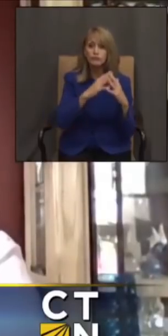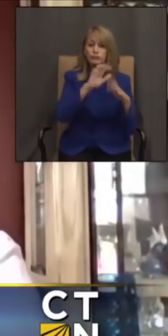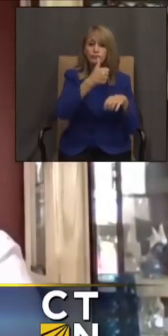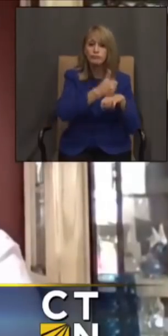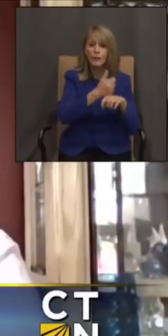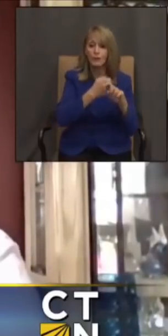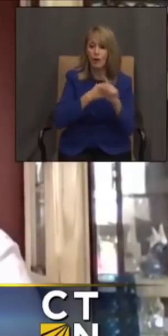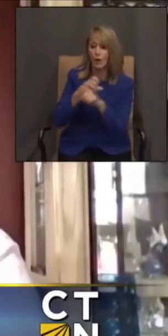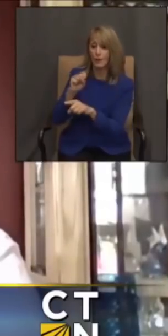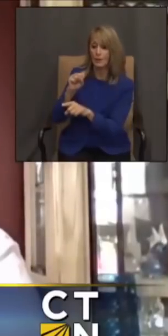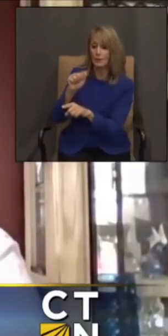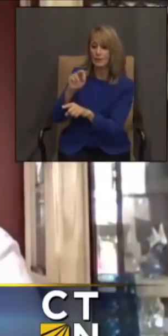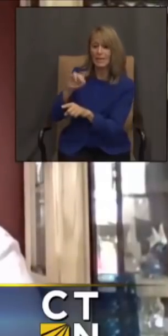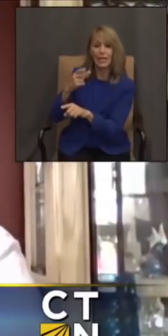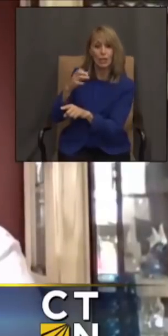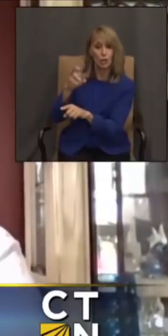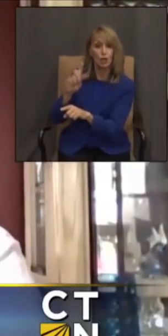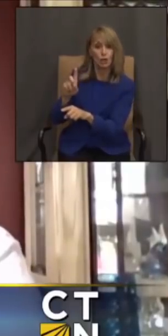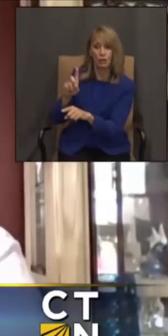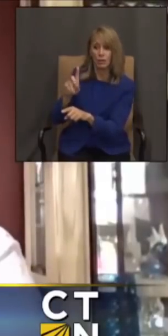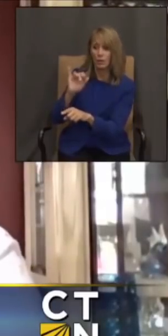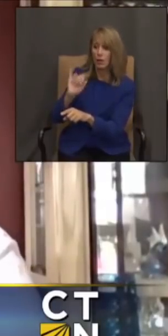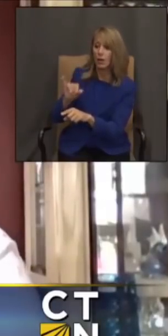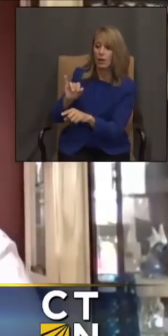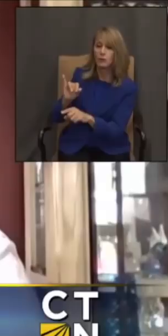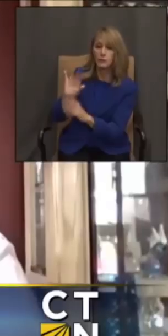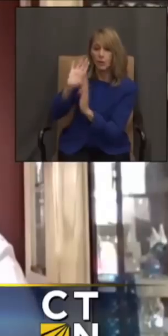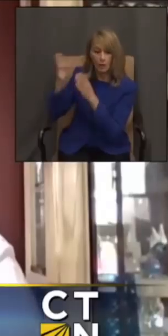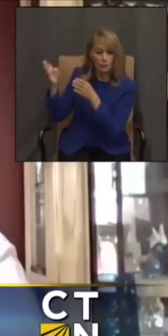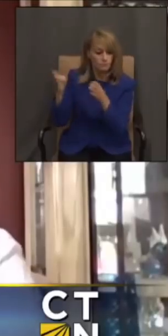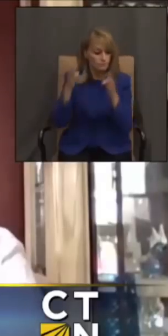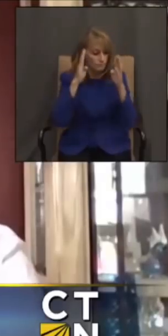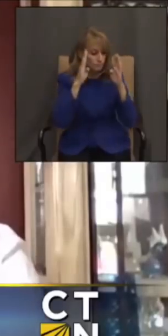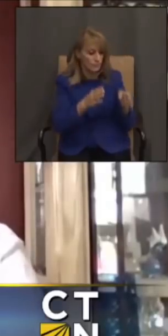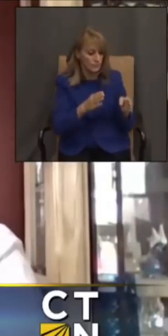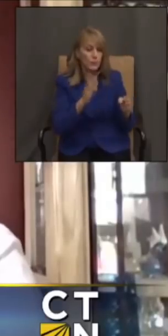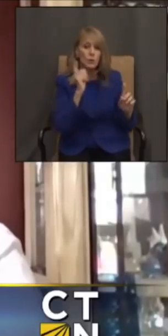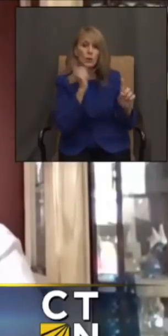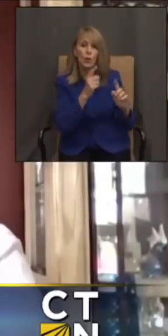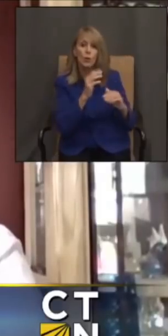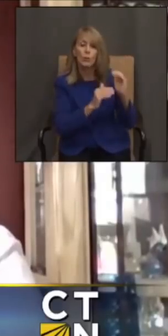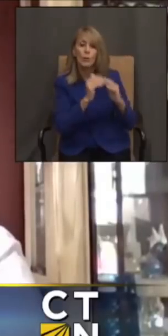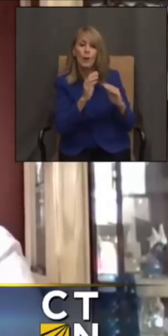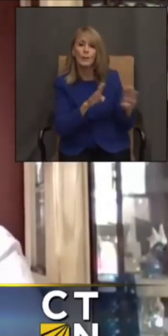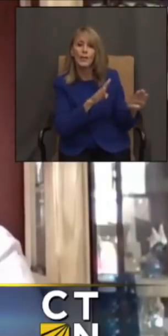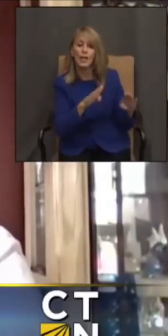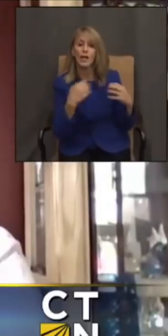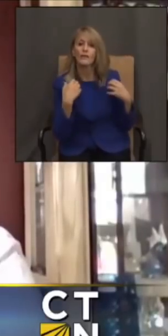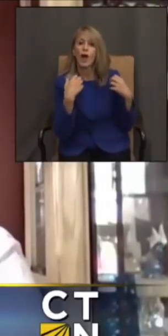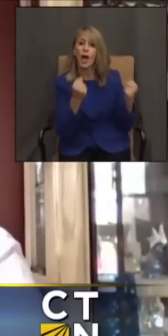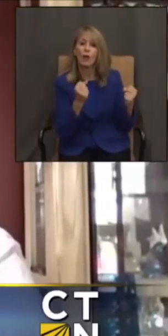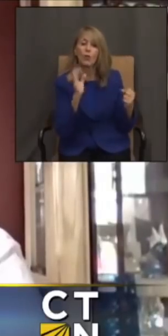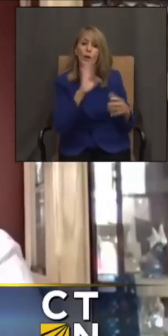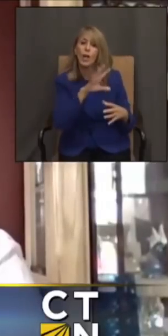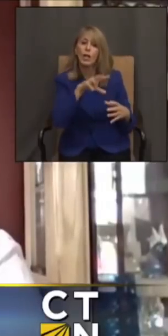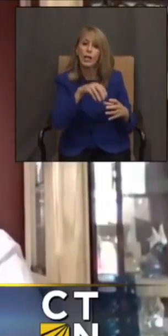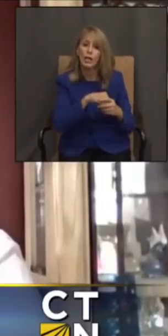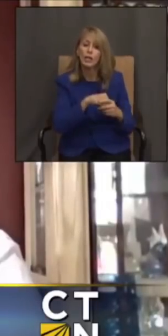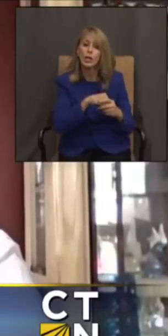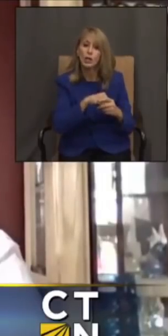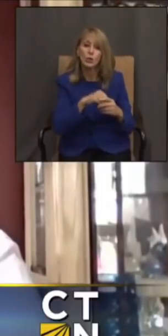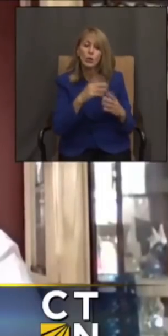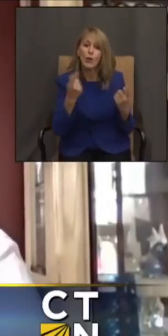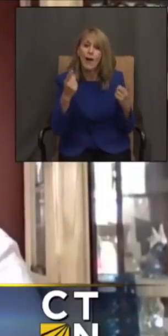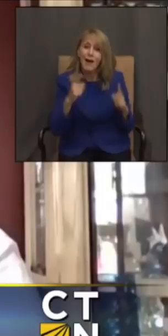been updated ever since, and now we have focused our attention in really building up children's behavioral health to include the